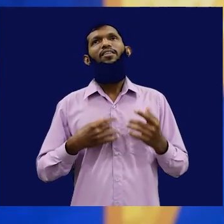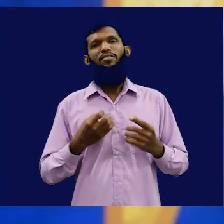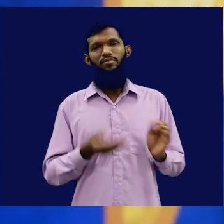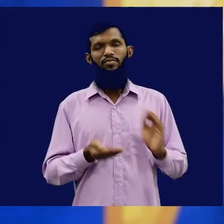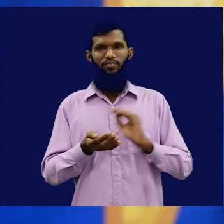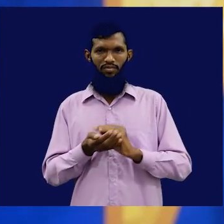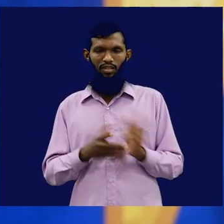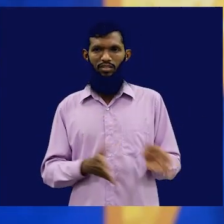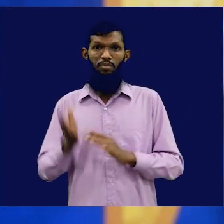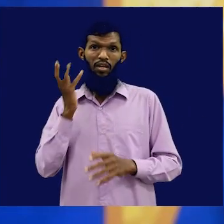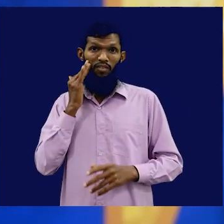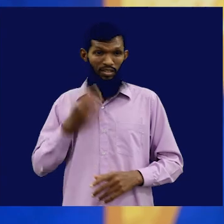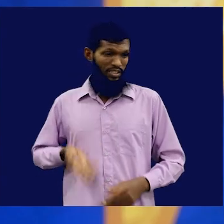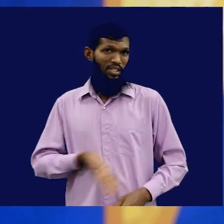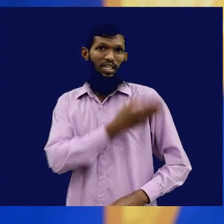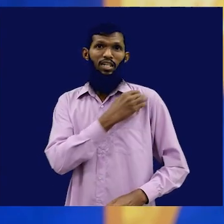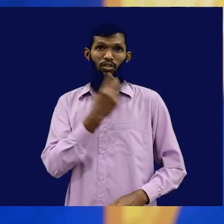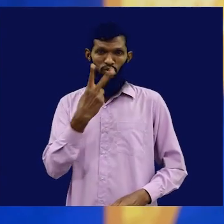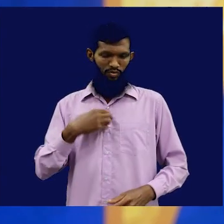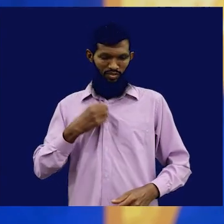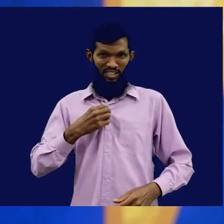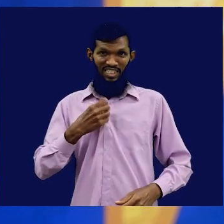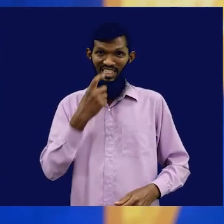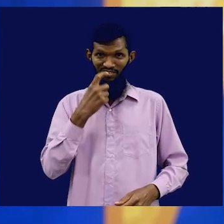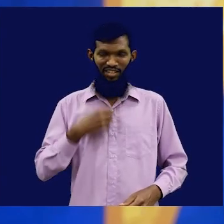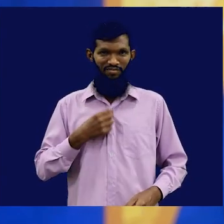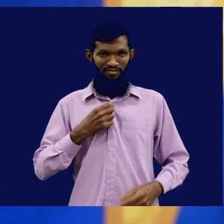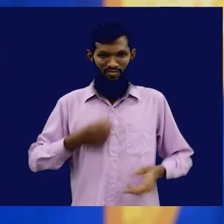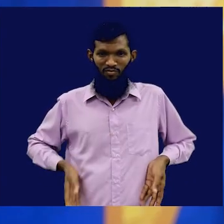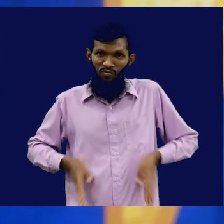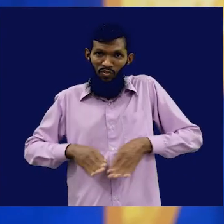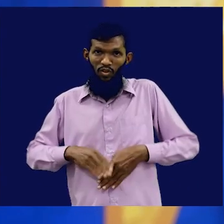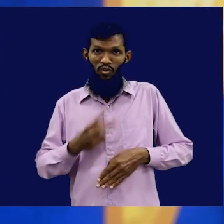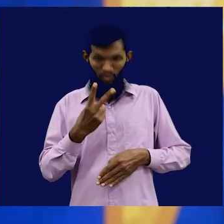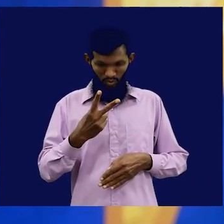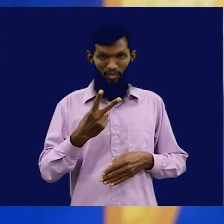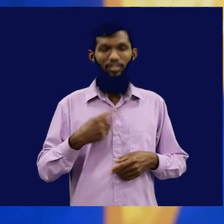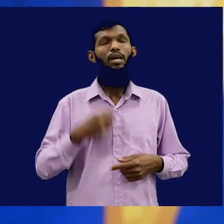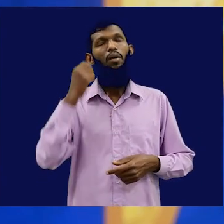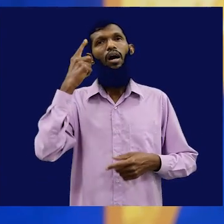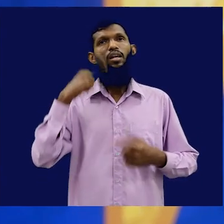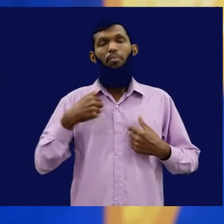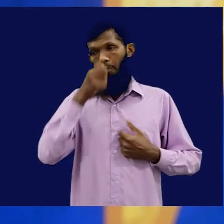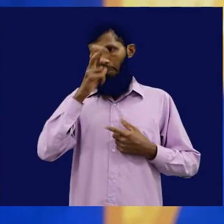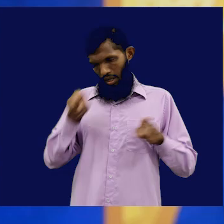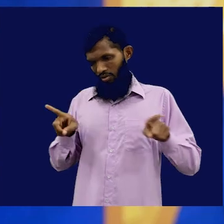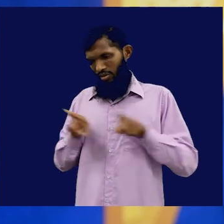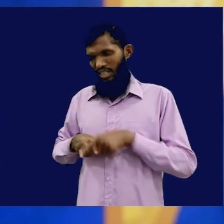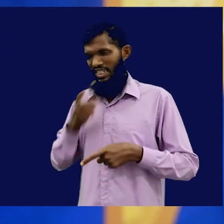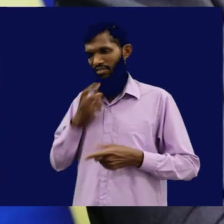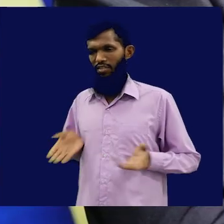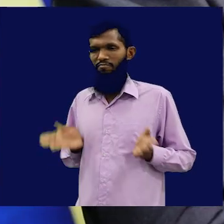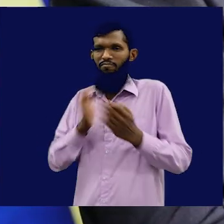on the two garments of Ihram, he cannot help but be reminded of the shroud in which he will be wrapped after he